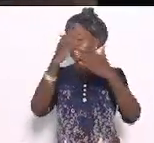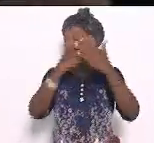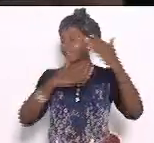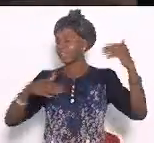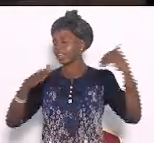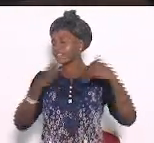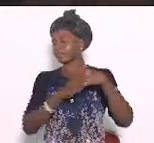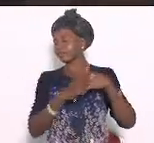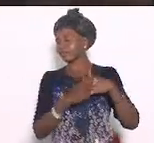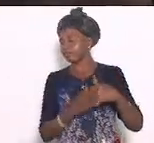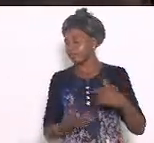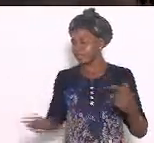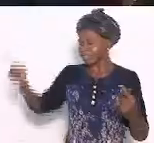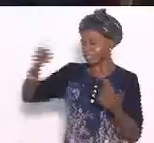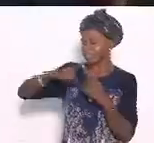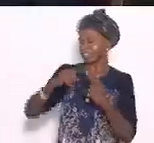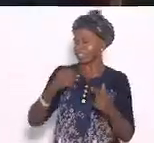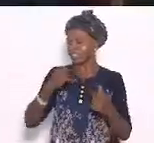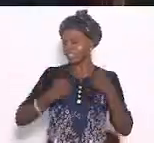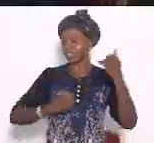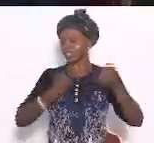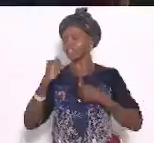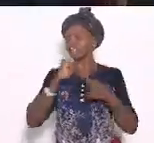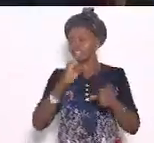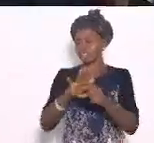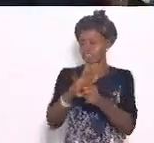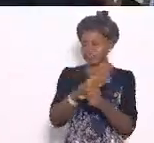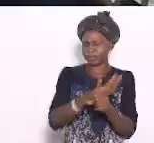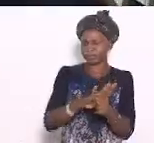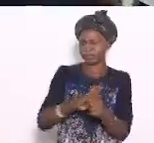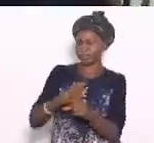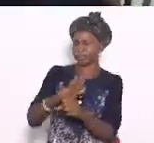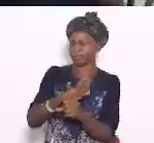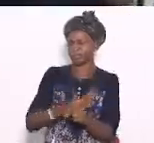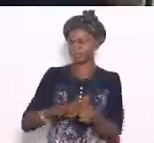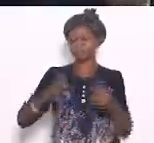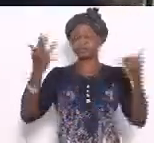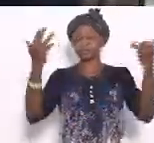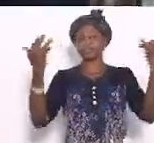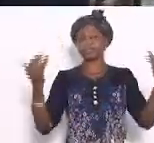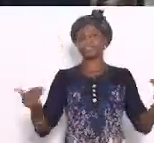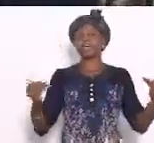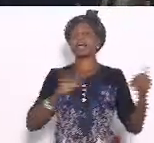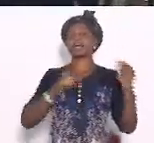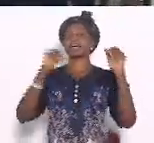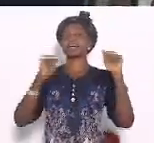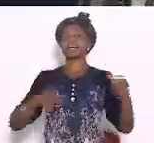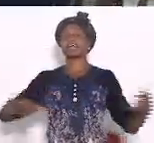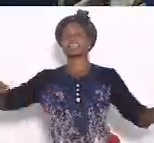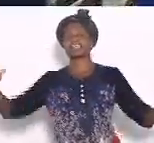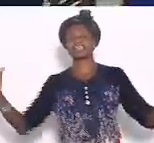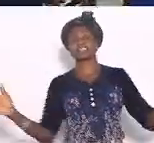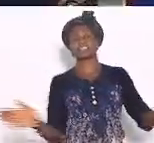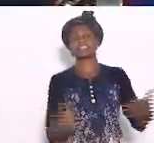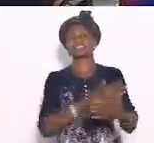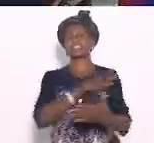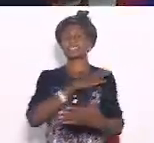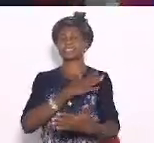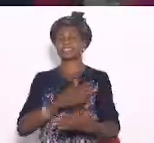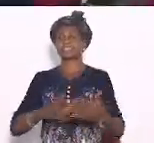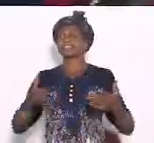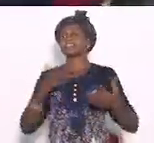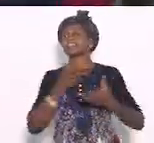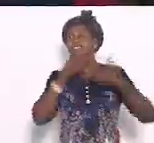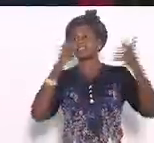call joy is full now I can